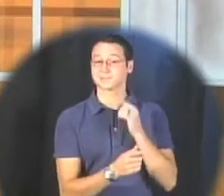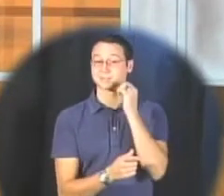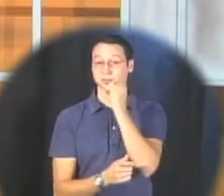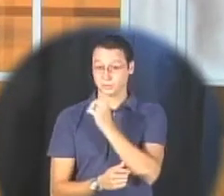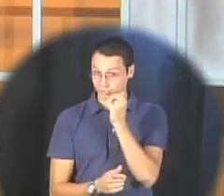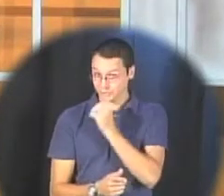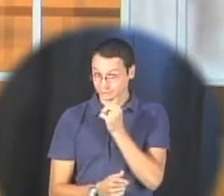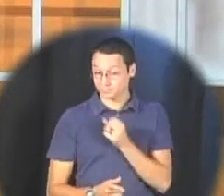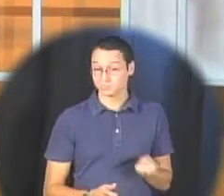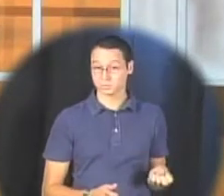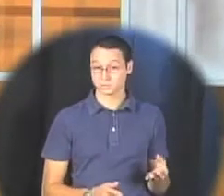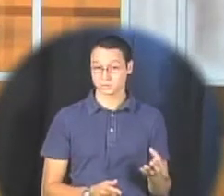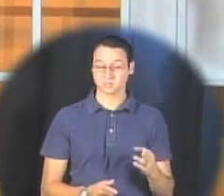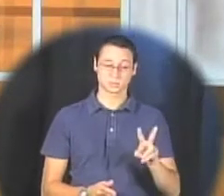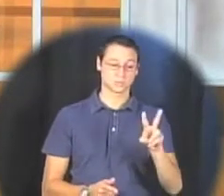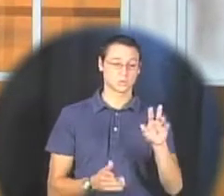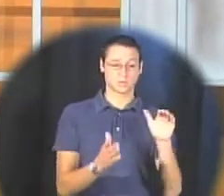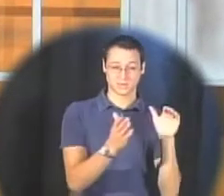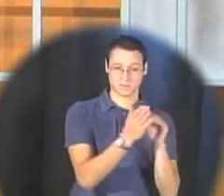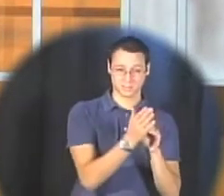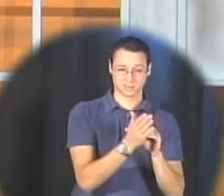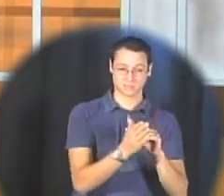of 2,364 to